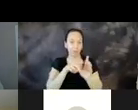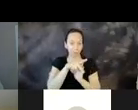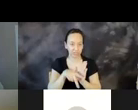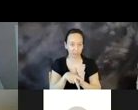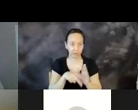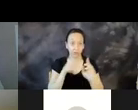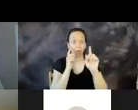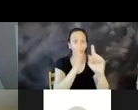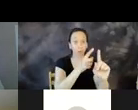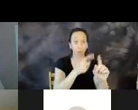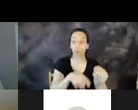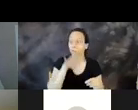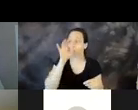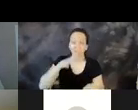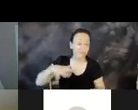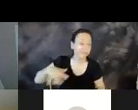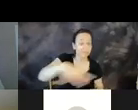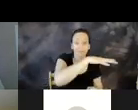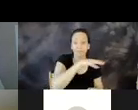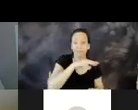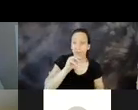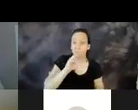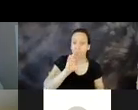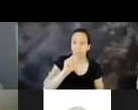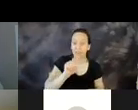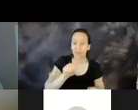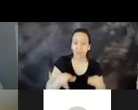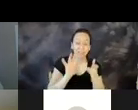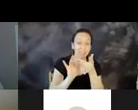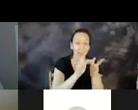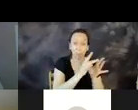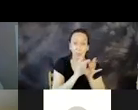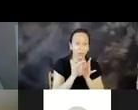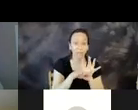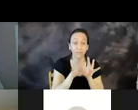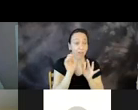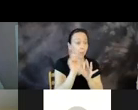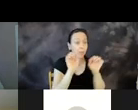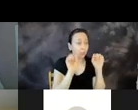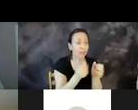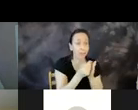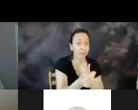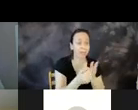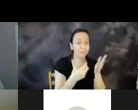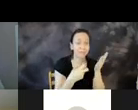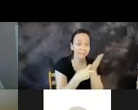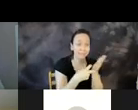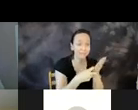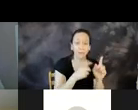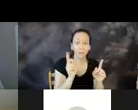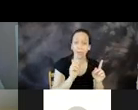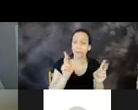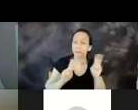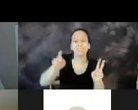locate sales locations across the MBTA network to ensure access for riders who need them most. Our guiding principles